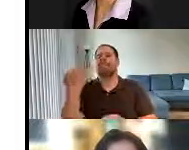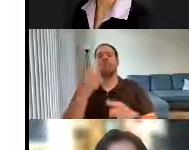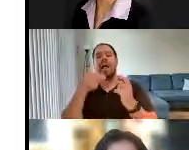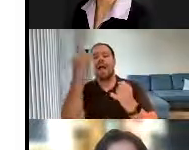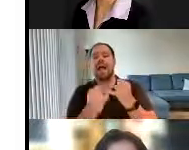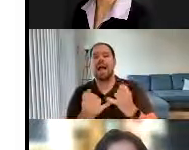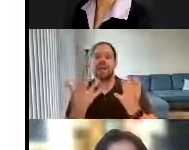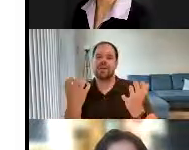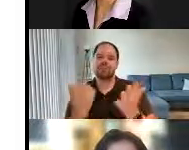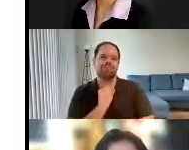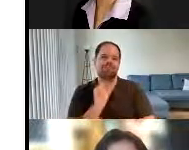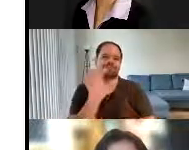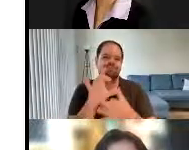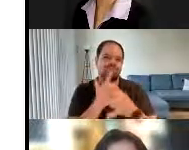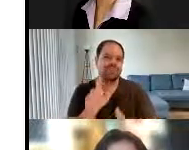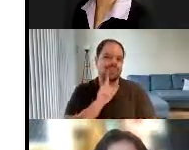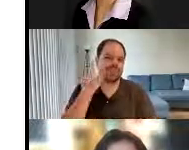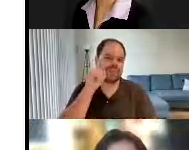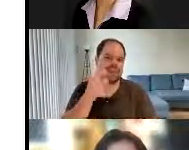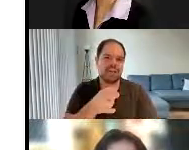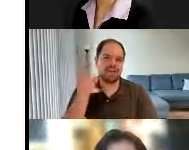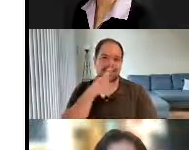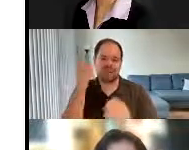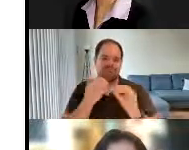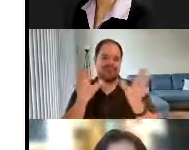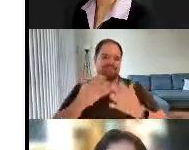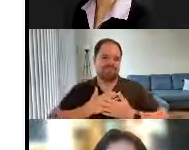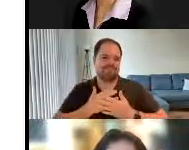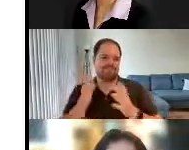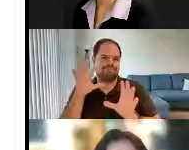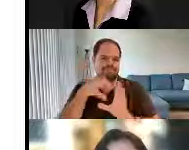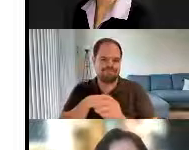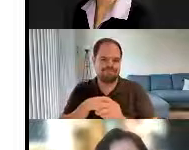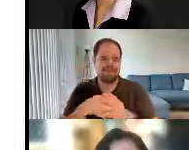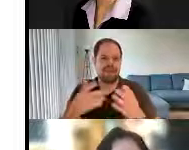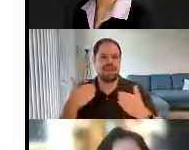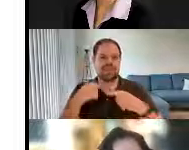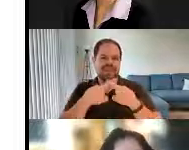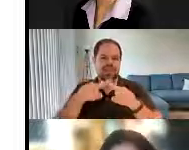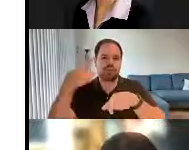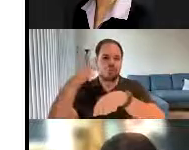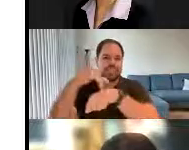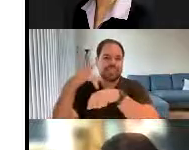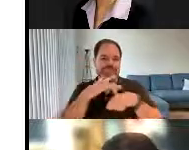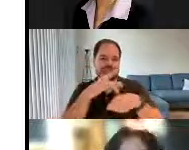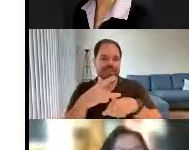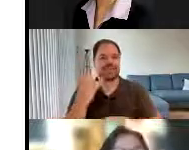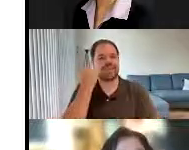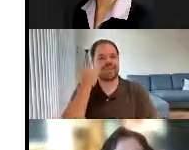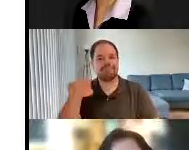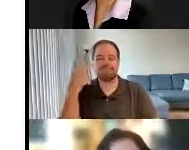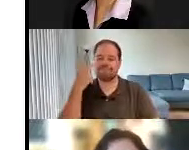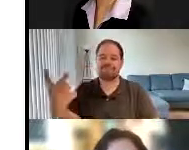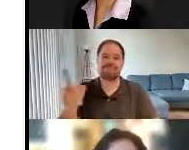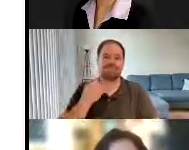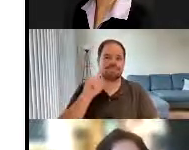This presentation, really, I want to focus now on the end here. Obviously, my passion is deaf and hard of hearing population. And